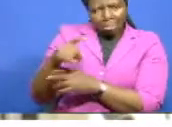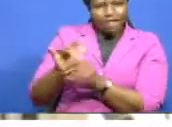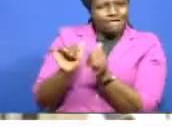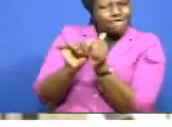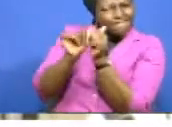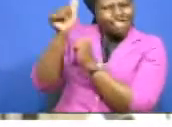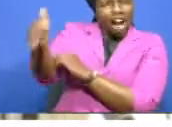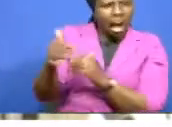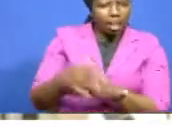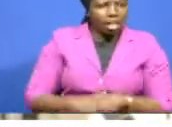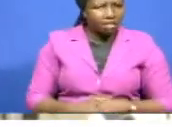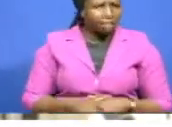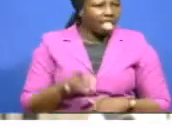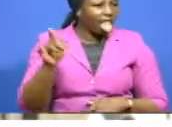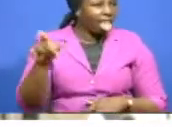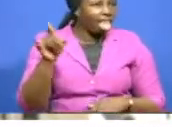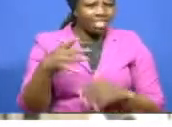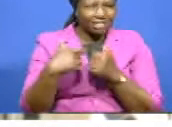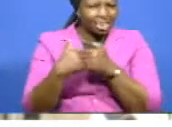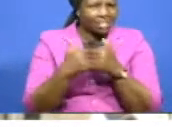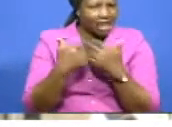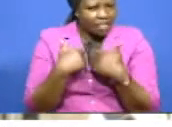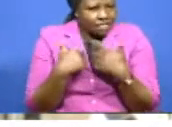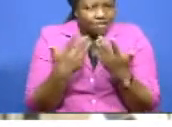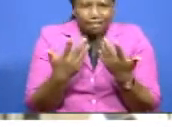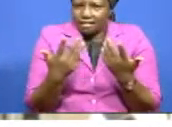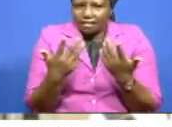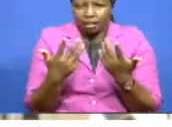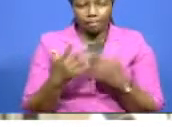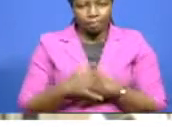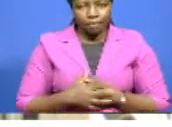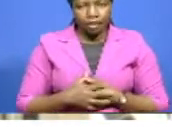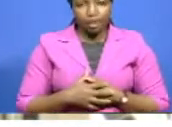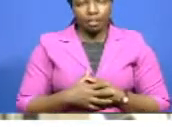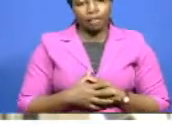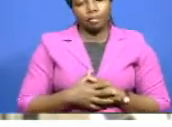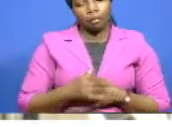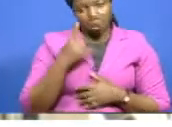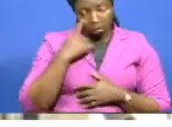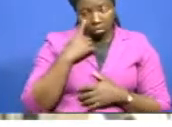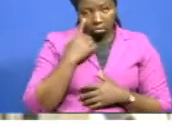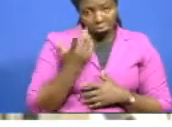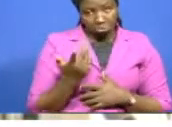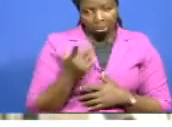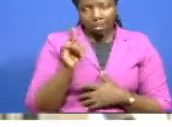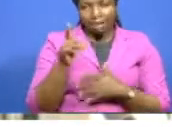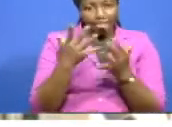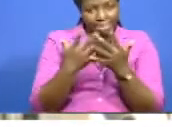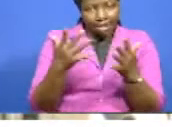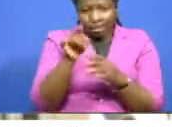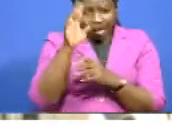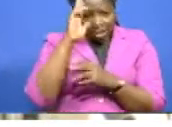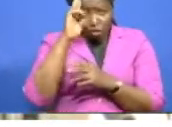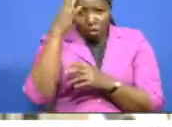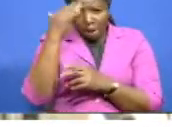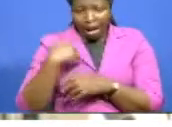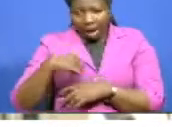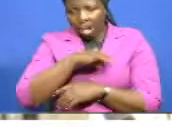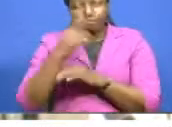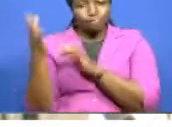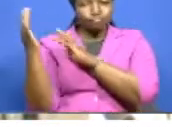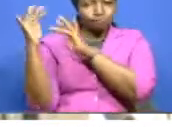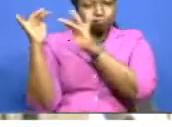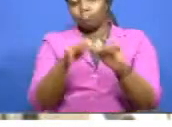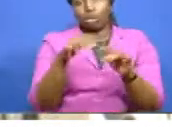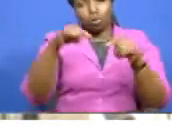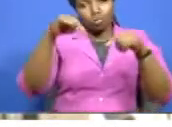far, it's hardship, right? You get what I'm saying? Those are the things, and those are the reasons why we're here today.